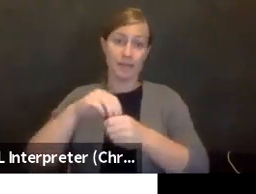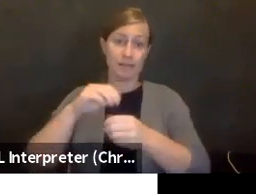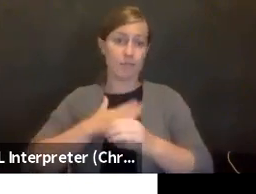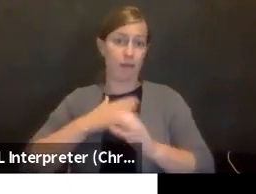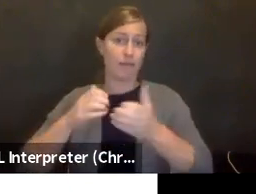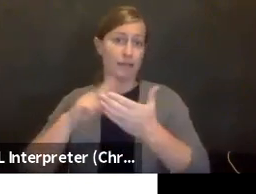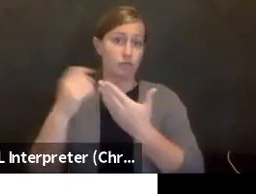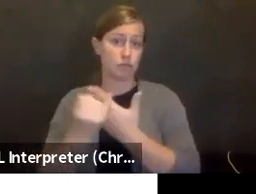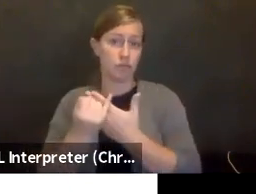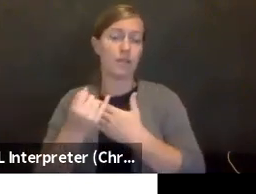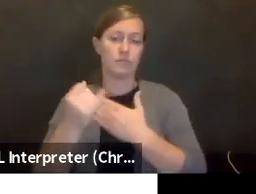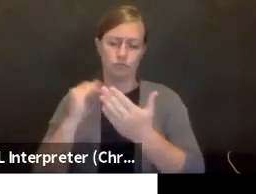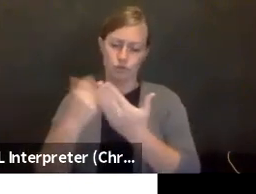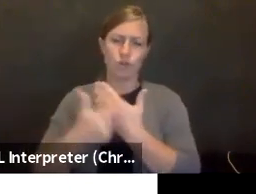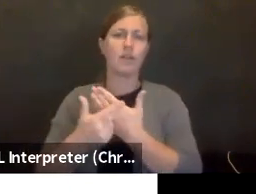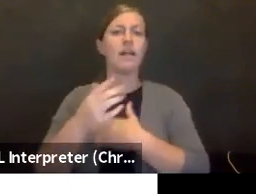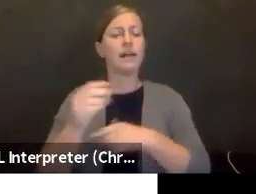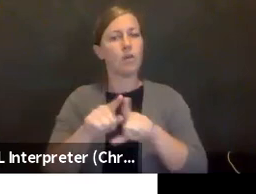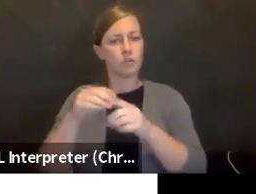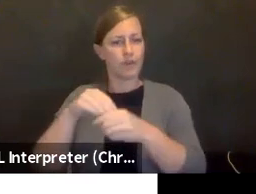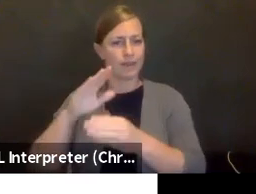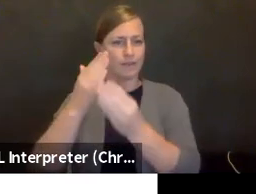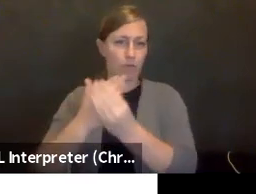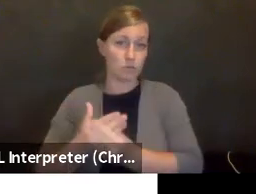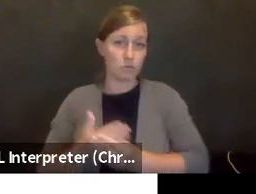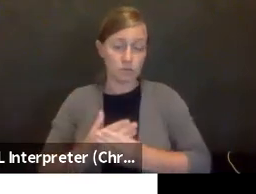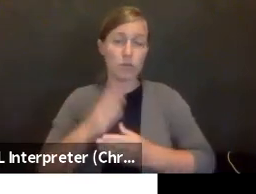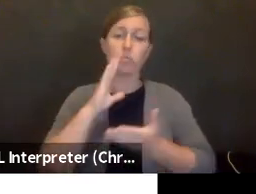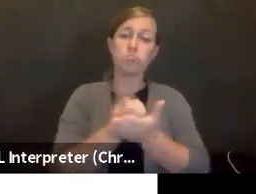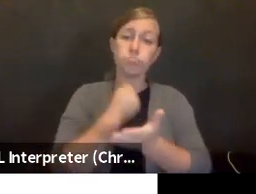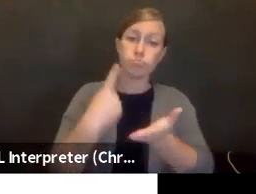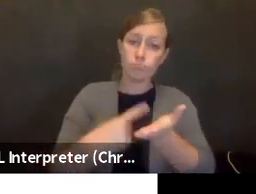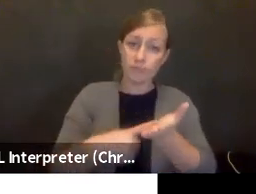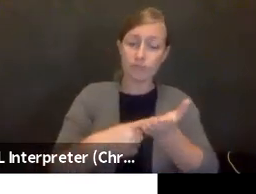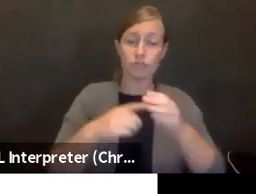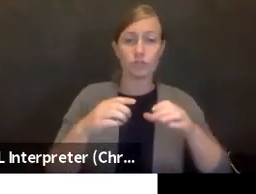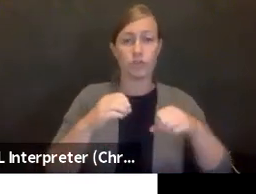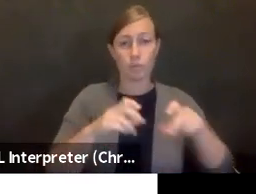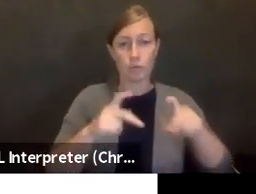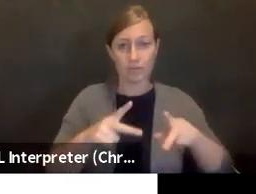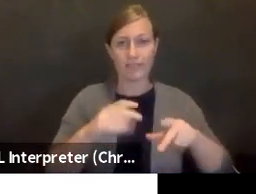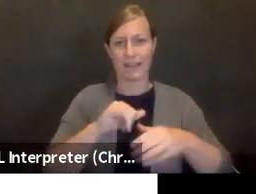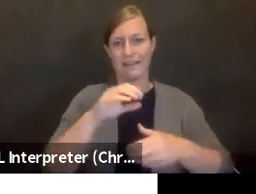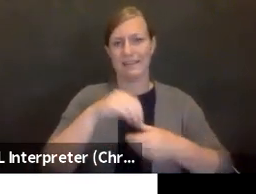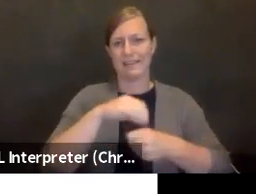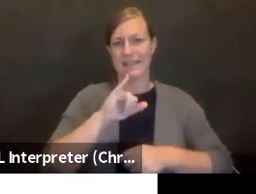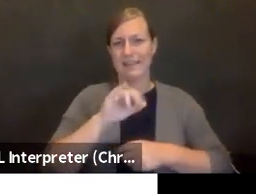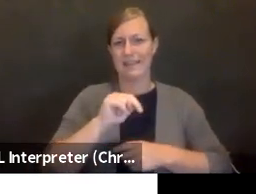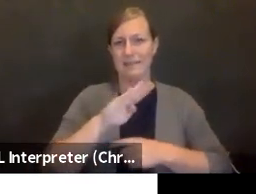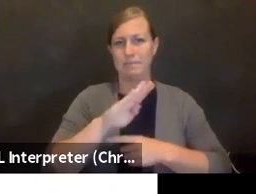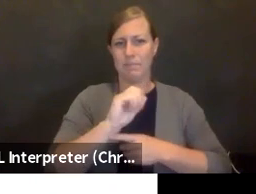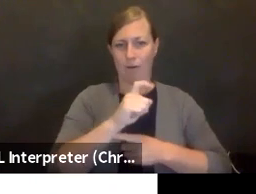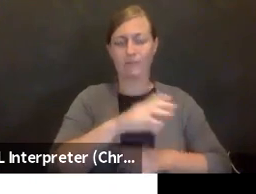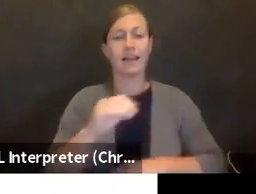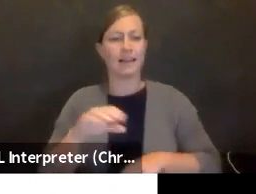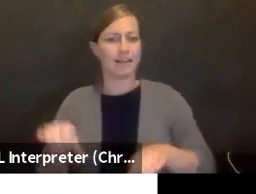well as in their folders. Talk about discussion opportunities, which you do through the inbox, as well as activities. And